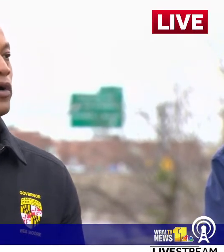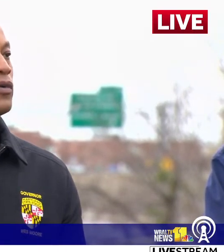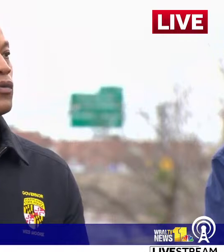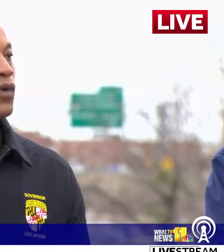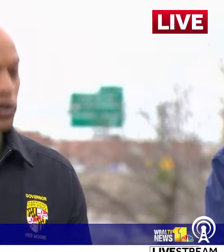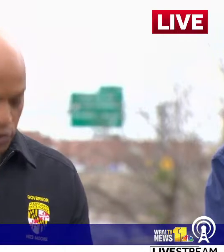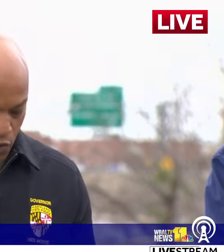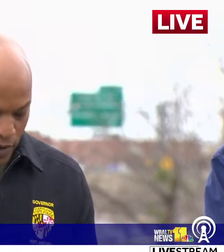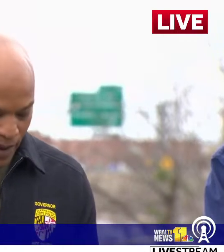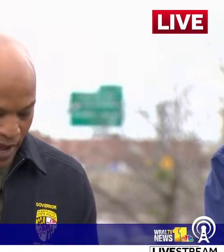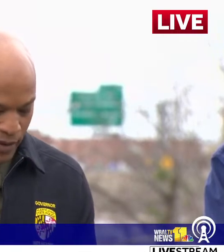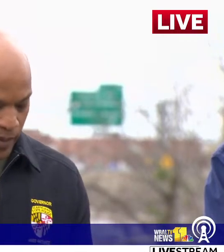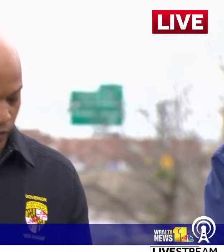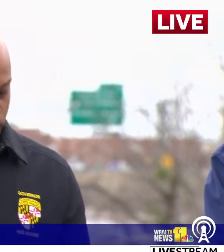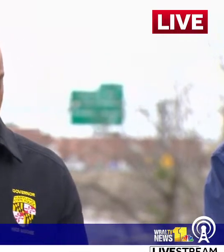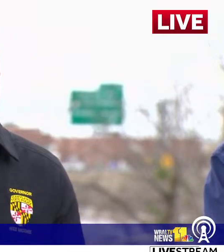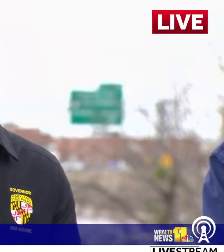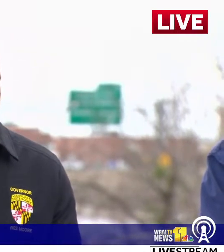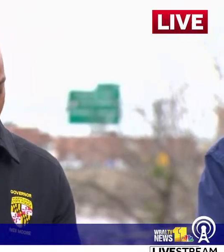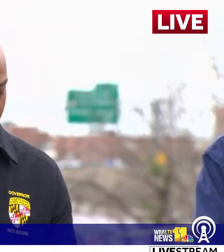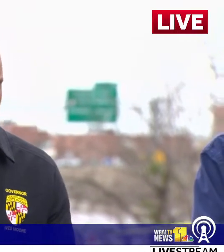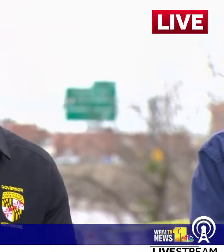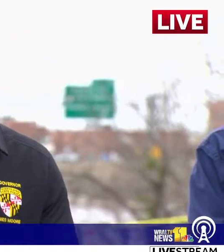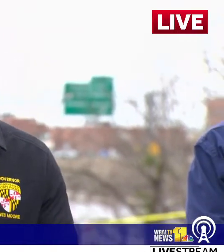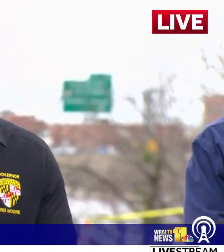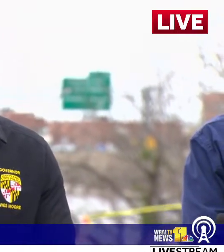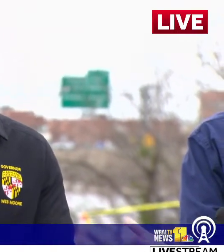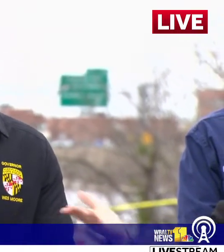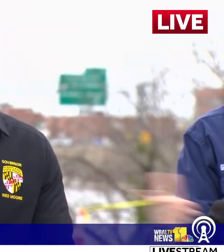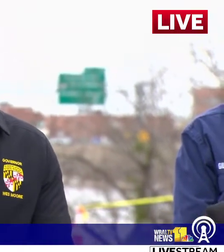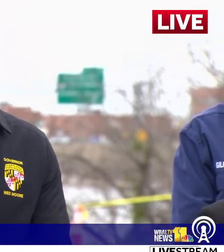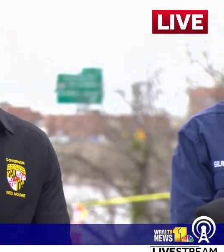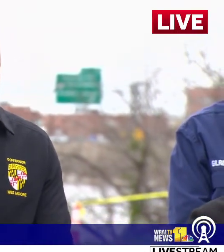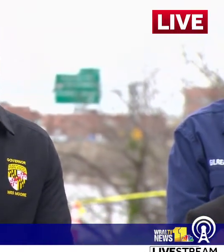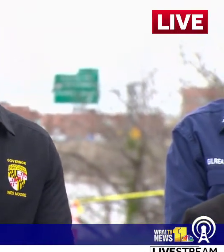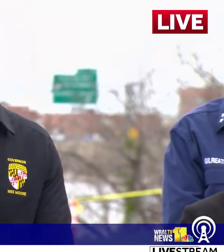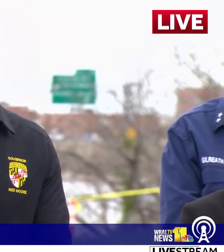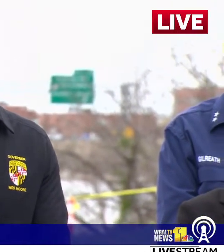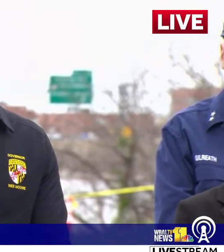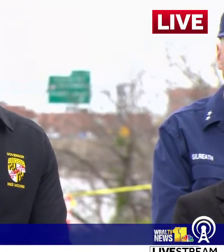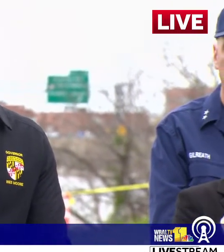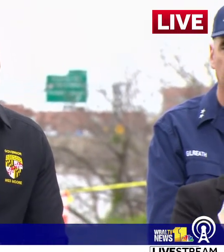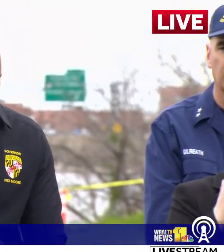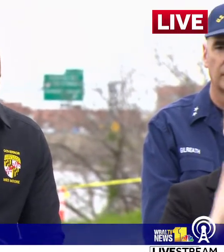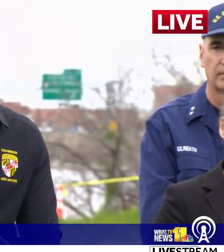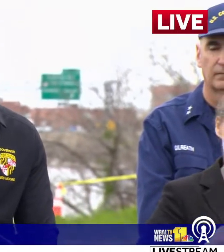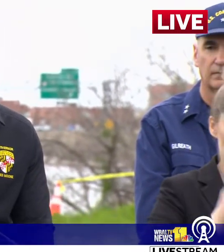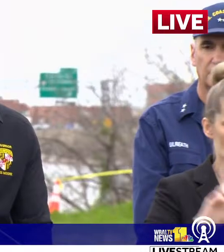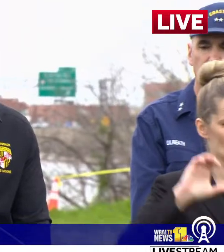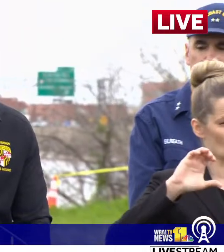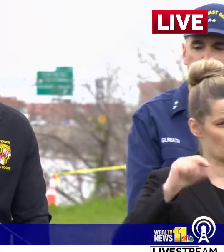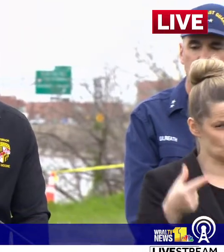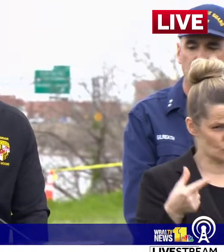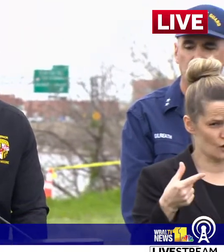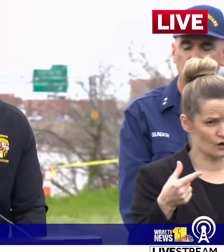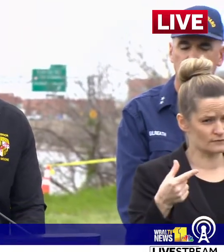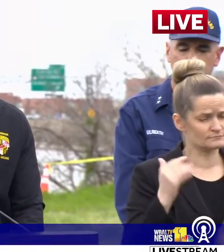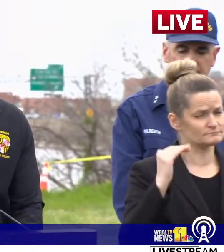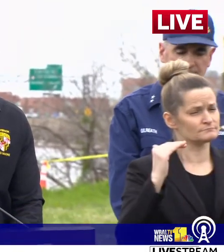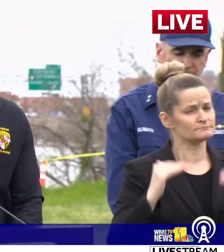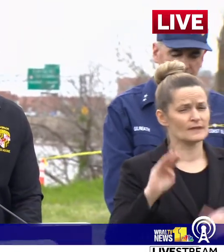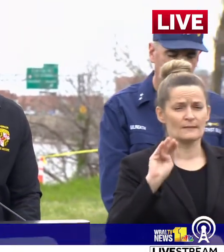also, in order, we're also joined by and received briefings by leaders from the U.S. Coast Guard, the Maryland State